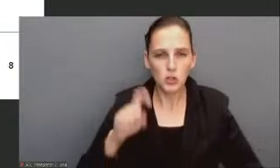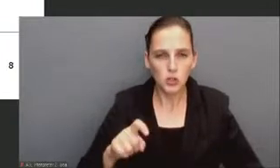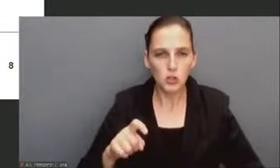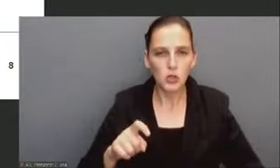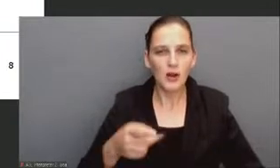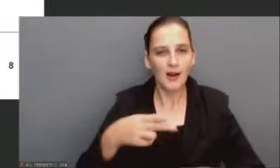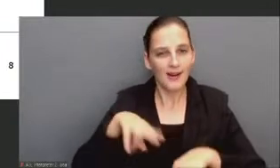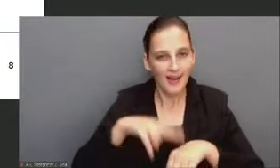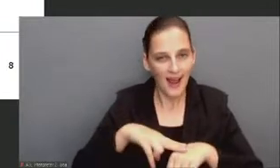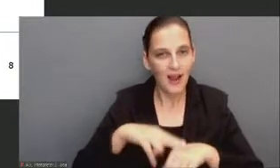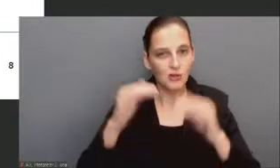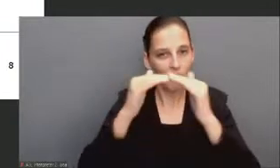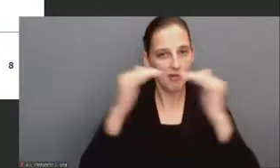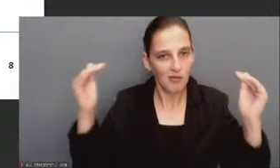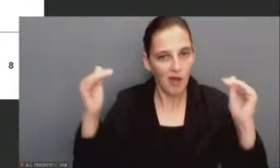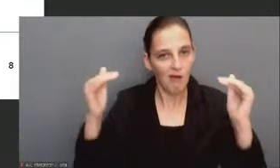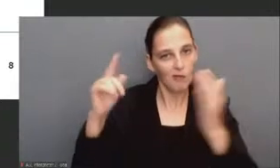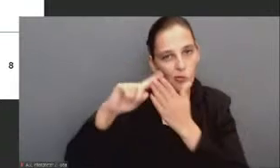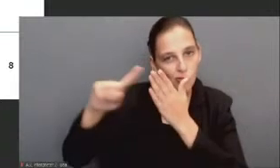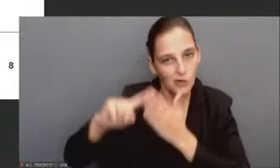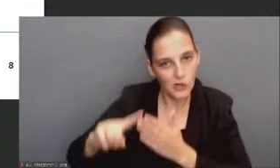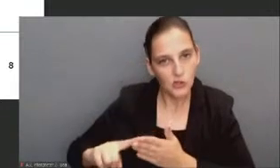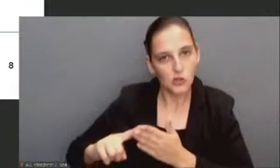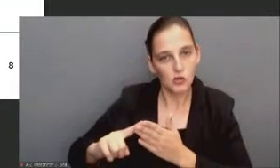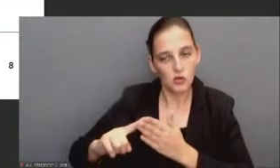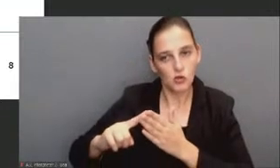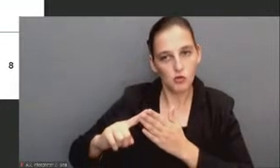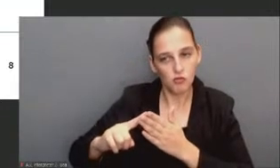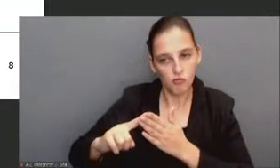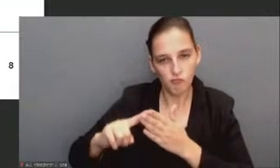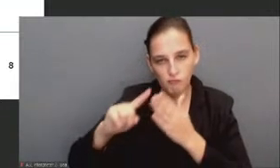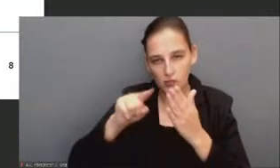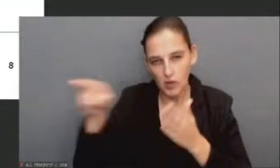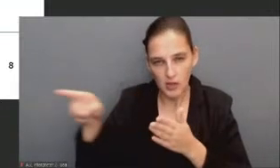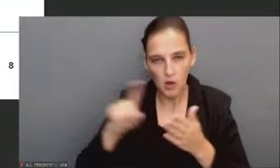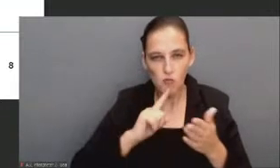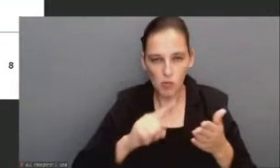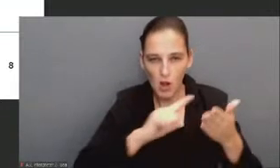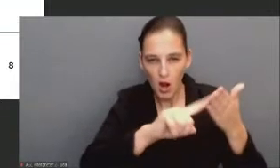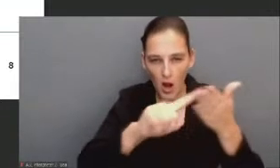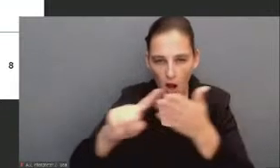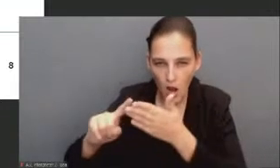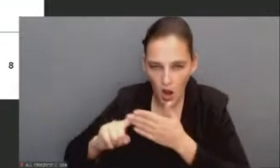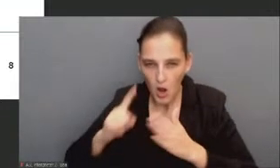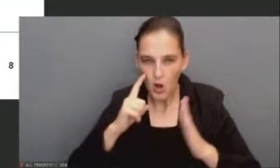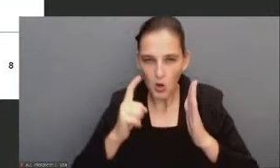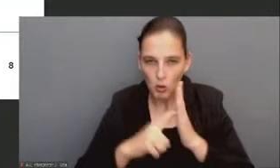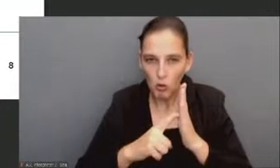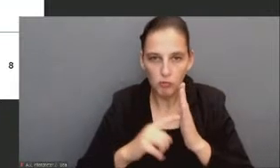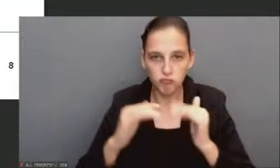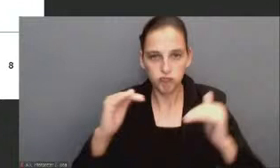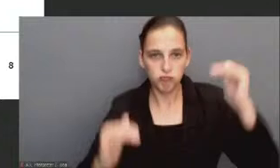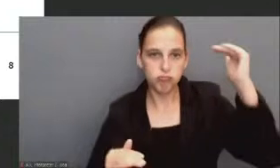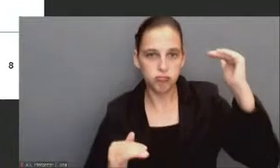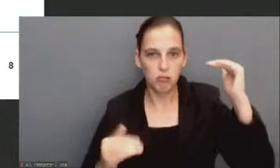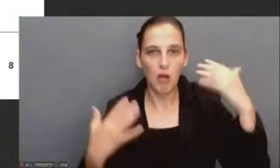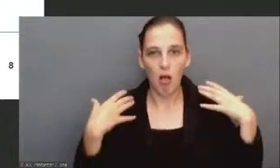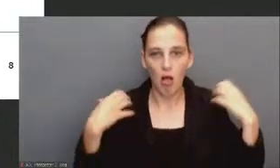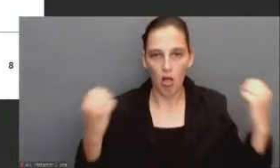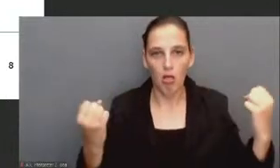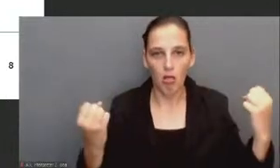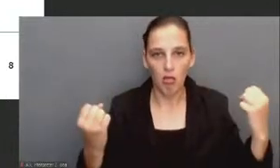on COVID-19 that is truly centered on and in health equity. Importantly, it should be shaped